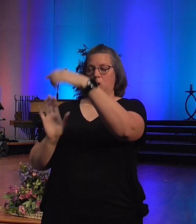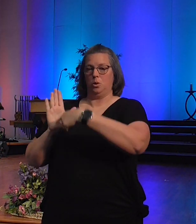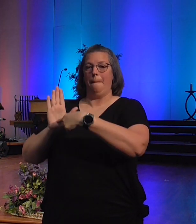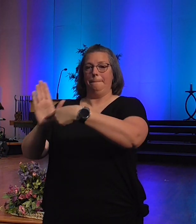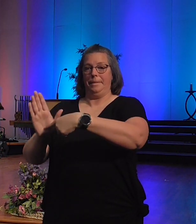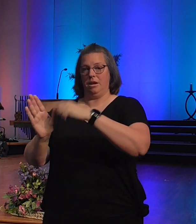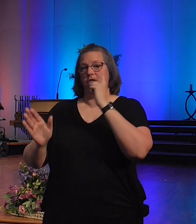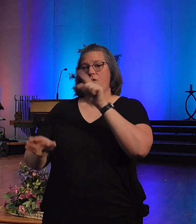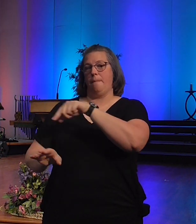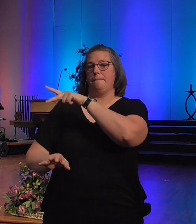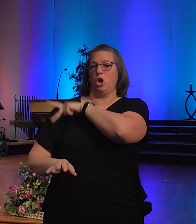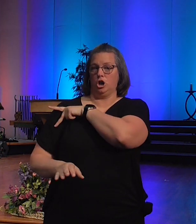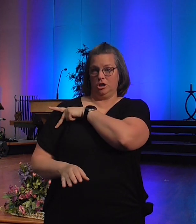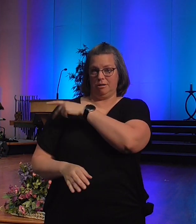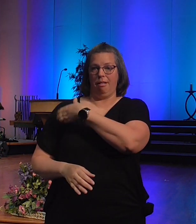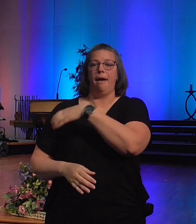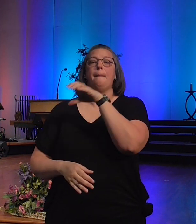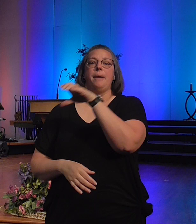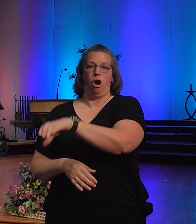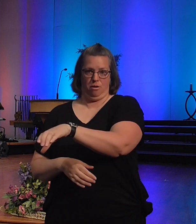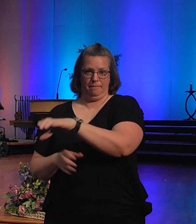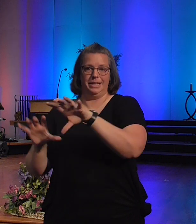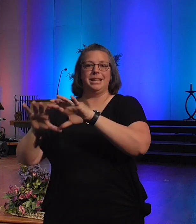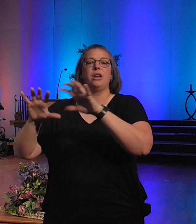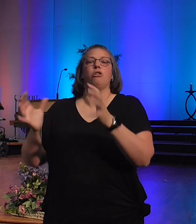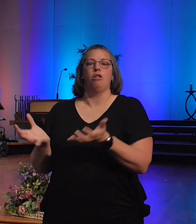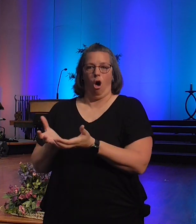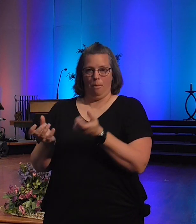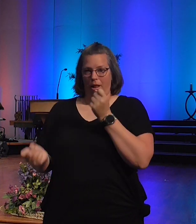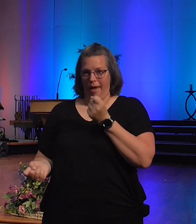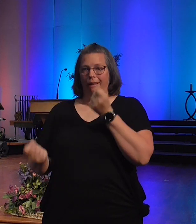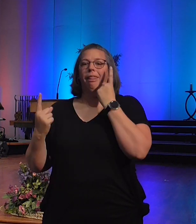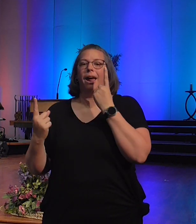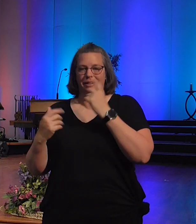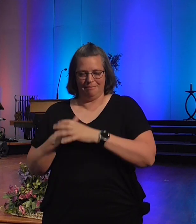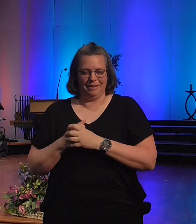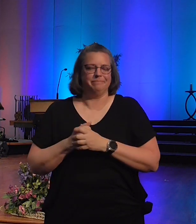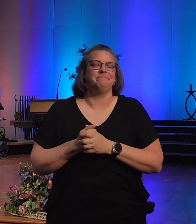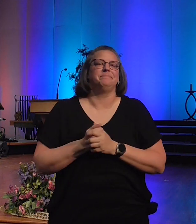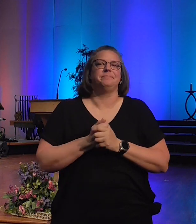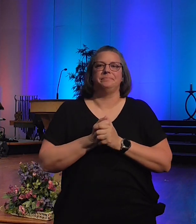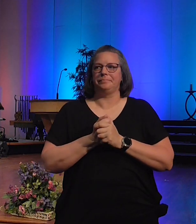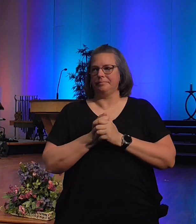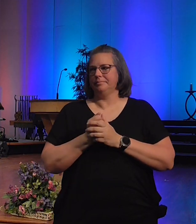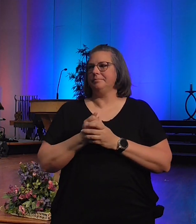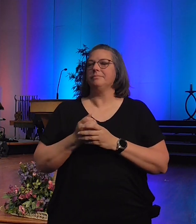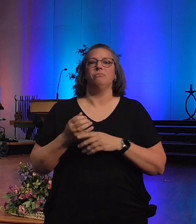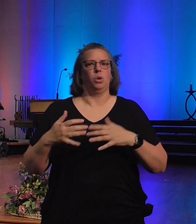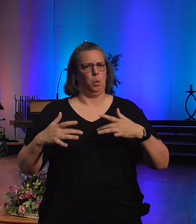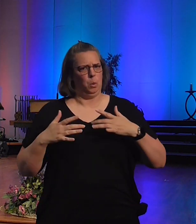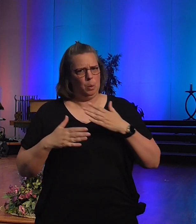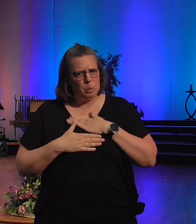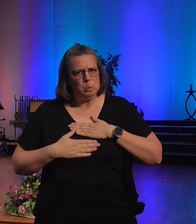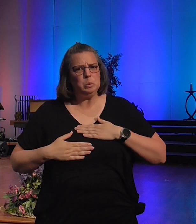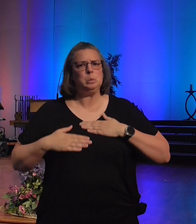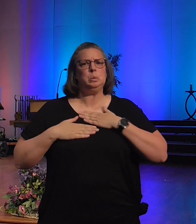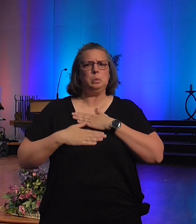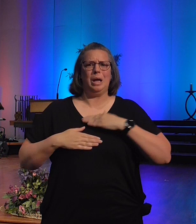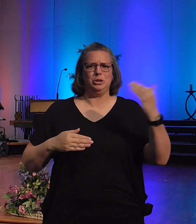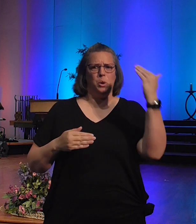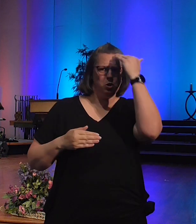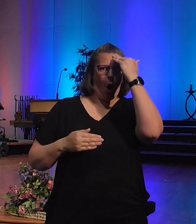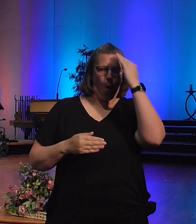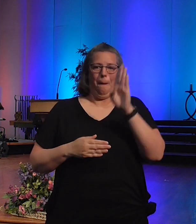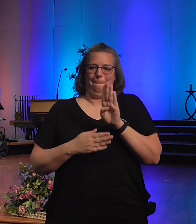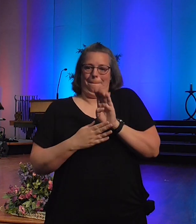spiritual beacon for personal empowerment and global enlightenment. What a joy it is to know this,